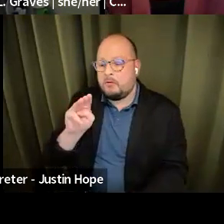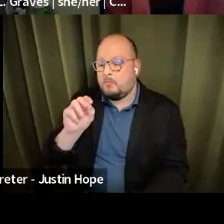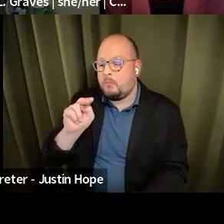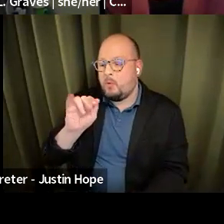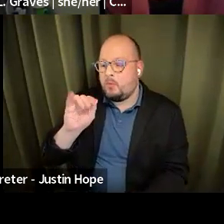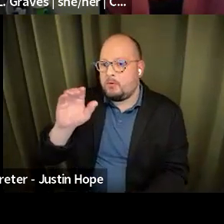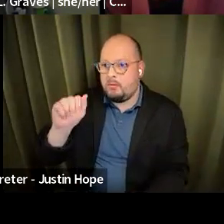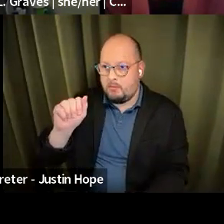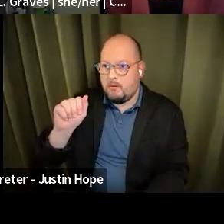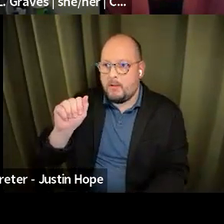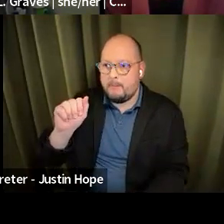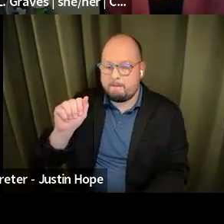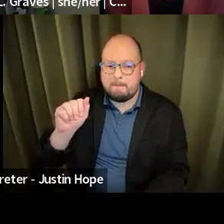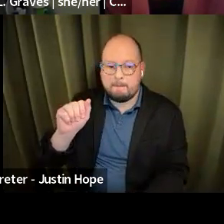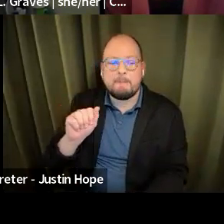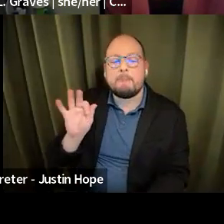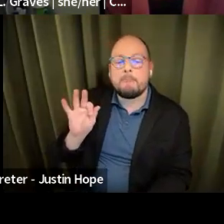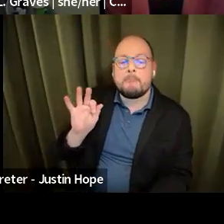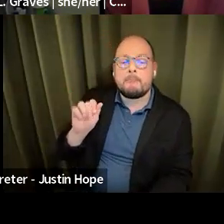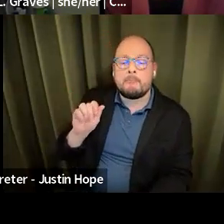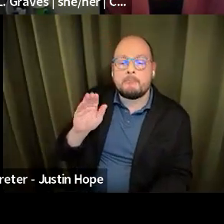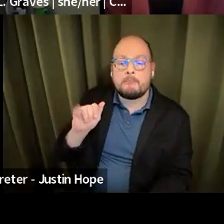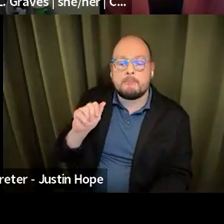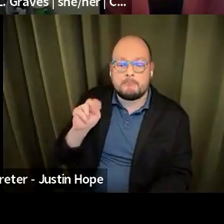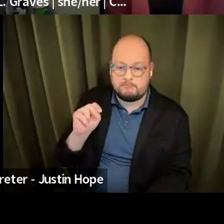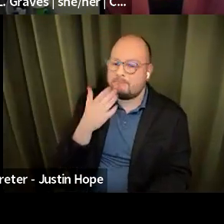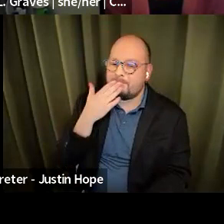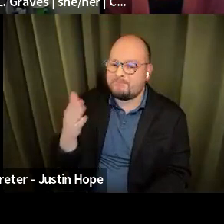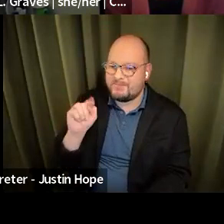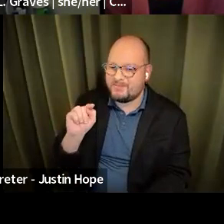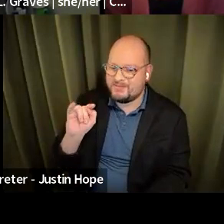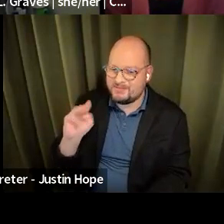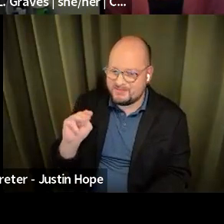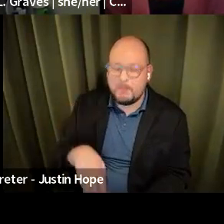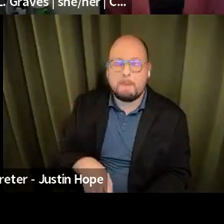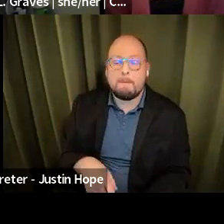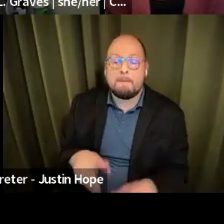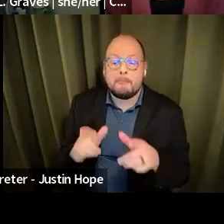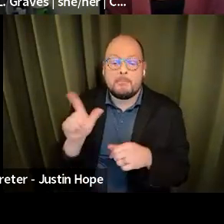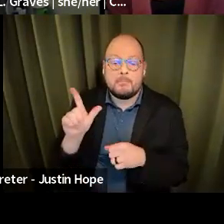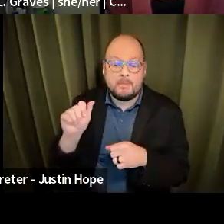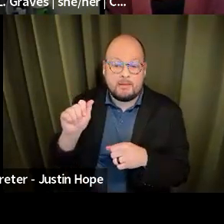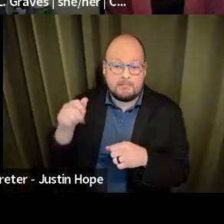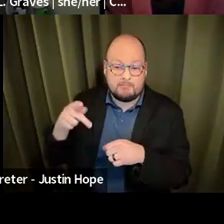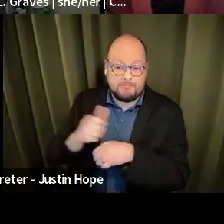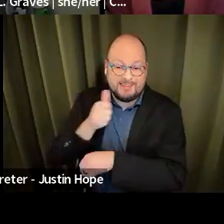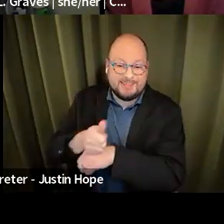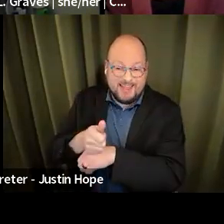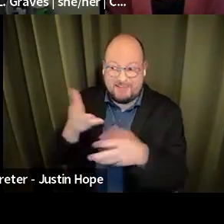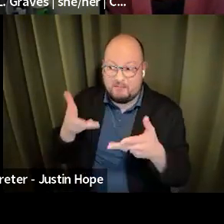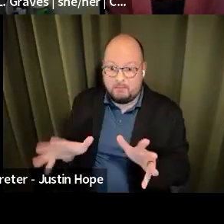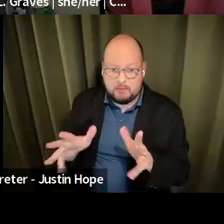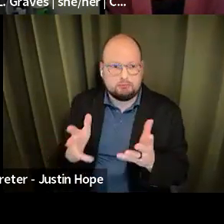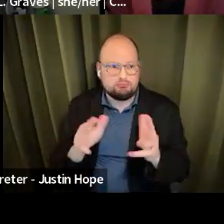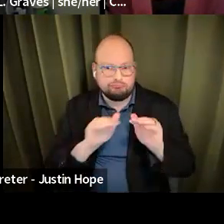Thanks, Tim. Yeah, I think, you know, it's once we've got our language access plan, we've got to make sure that people know that it exists and how to access it.